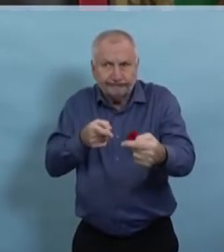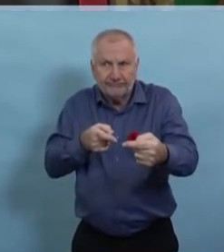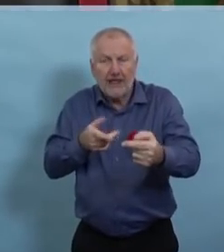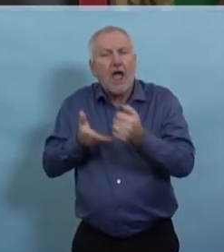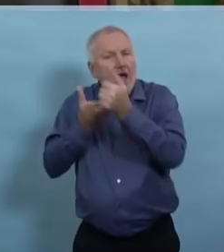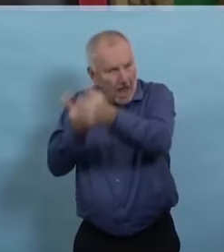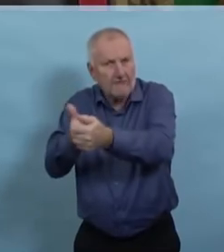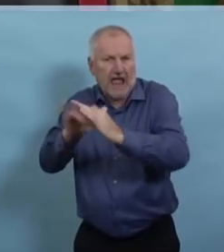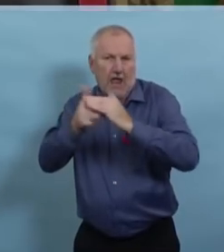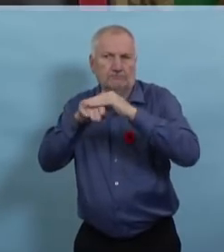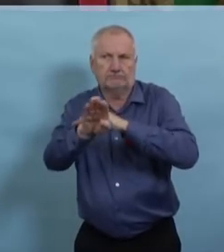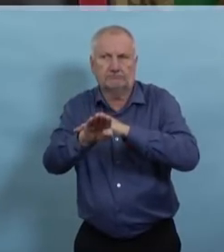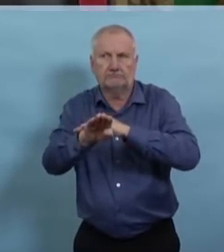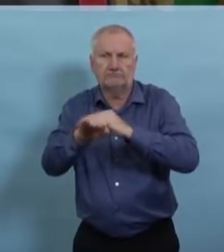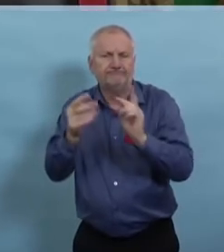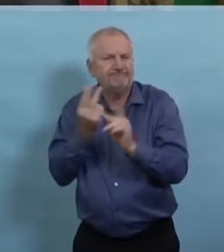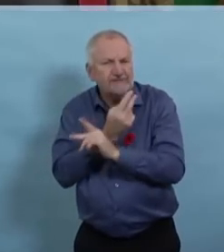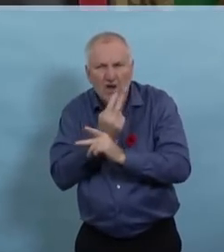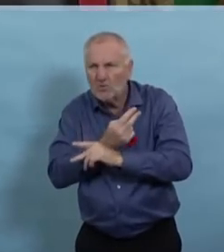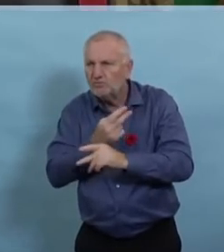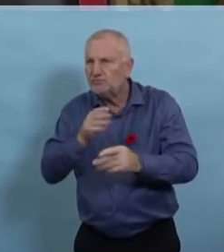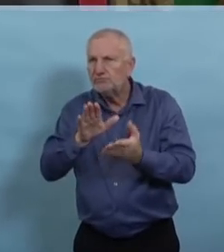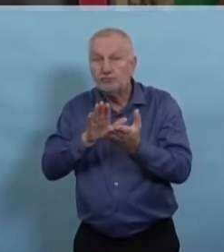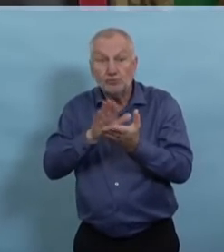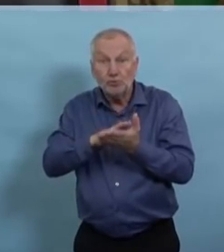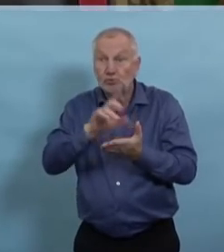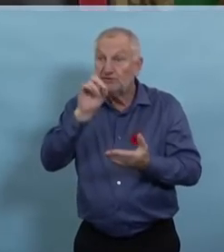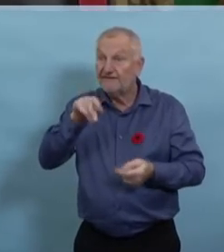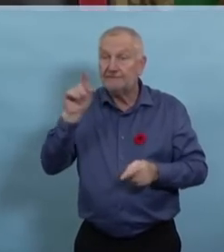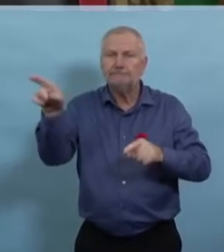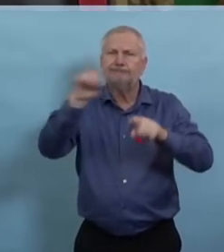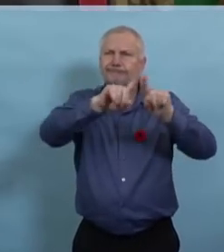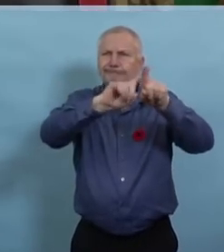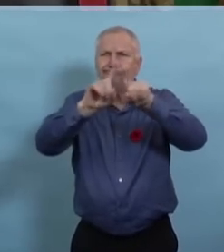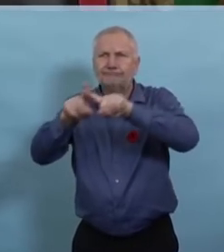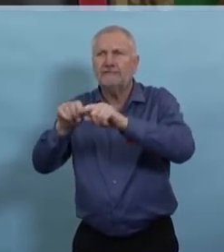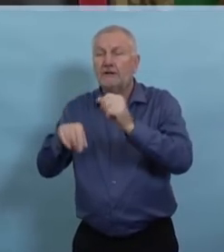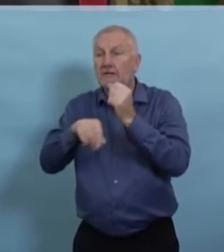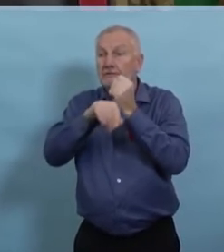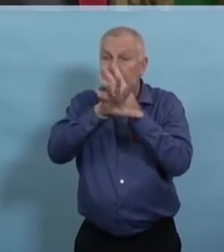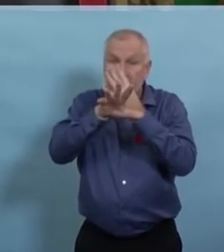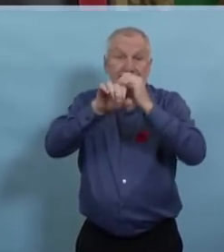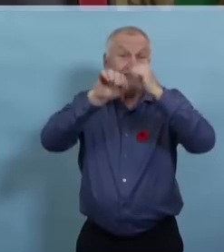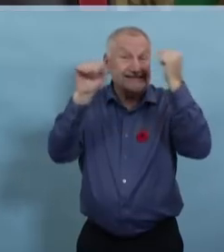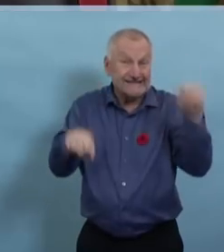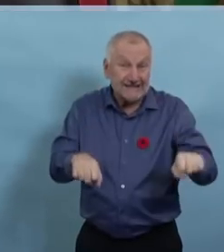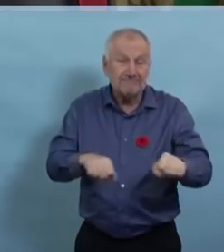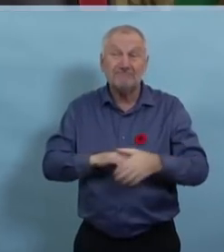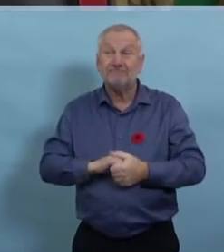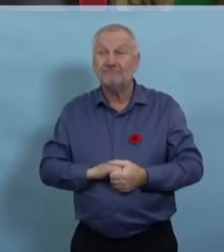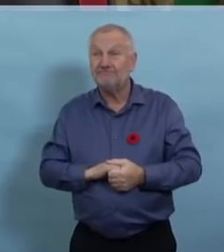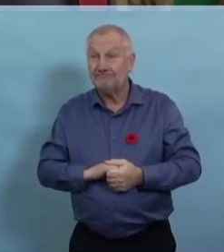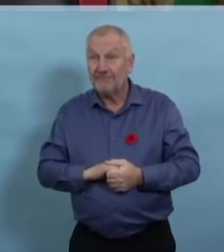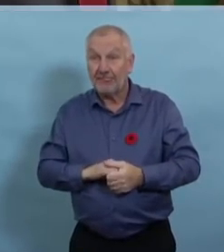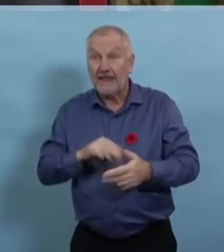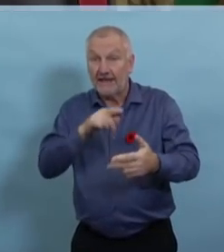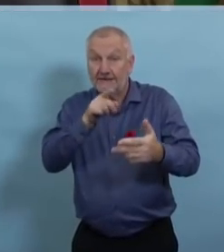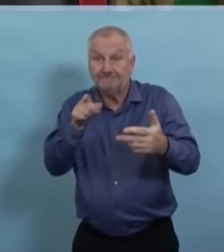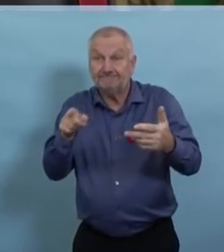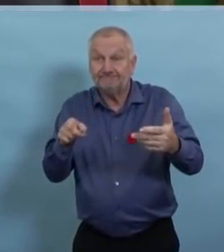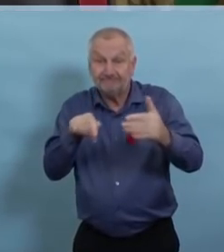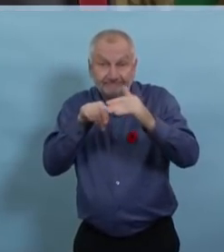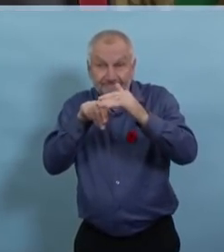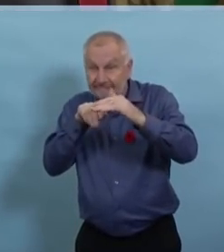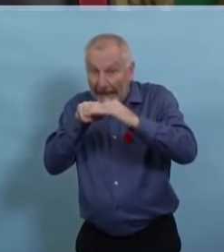the school divisions have invested in, then they can use those they can use that help desk for that support as well. So it's a little bit more than